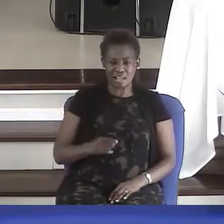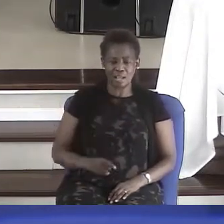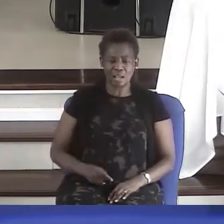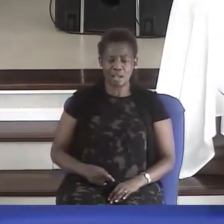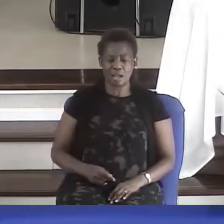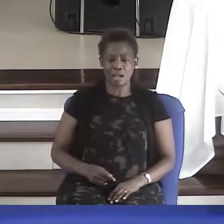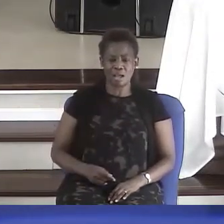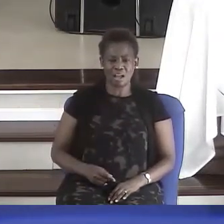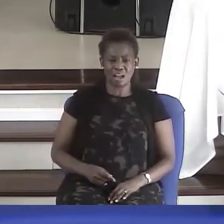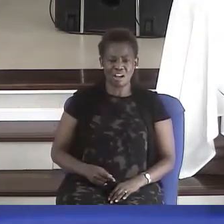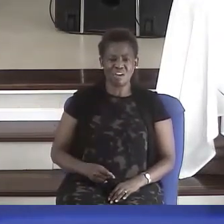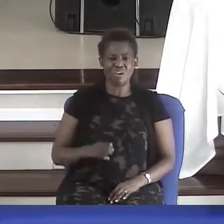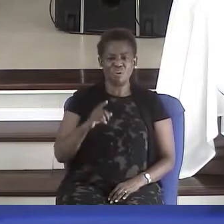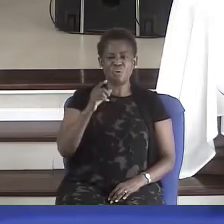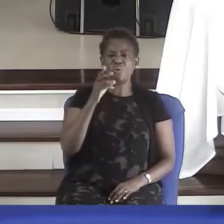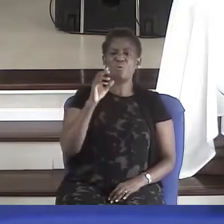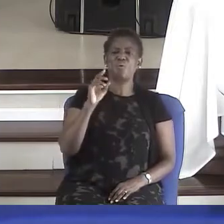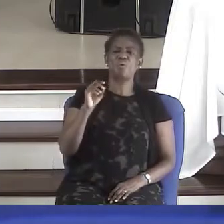Duh.